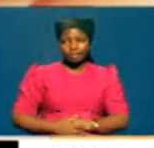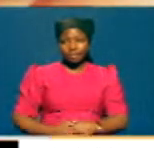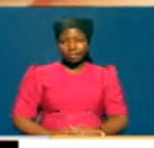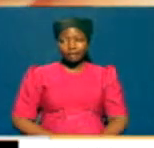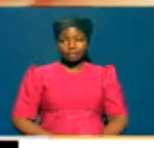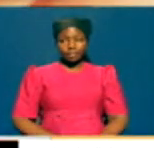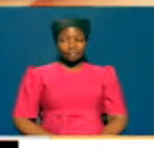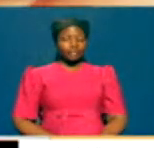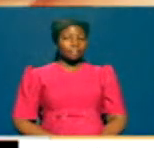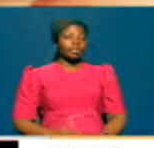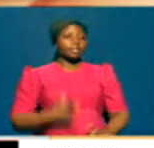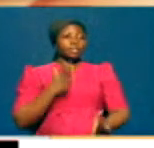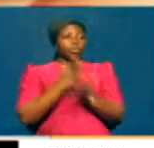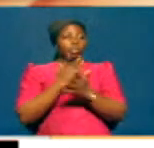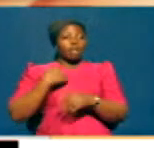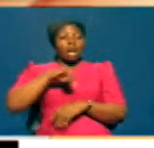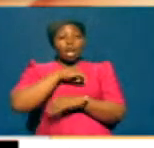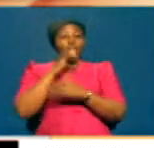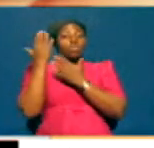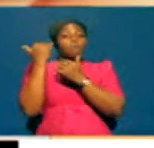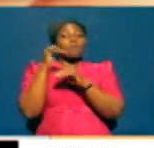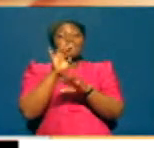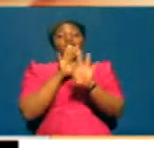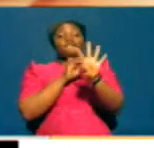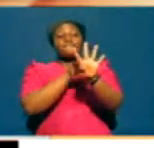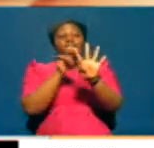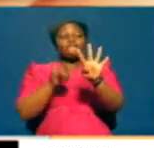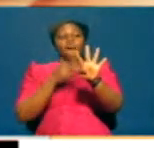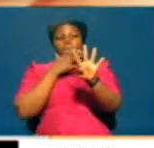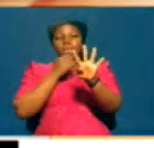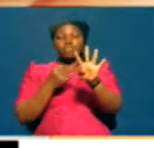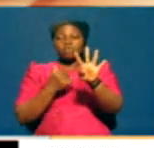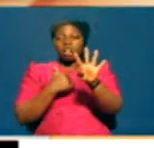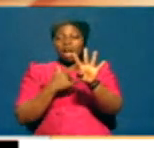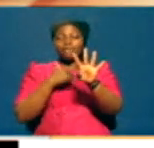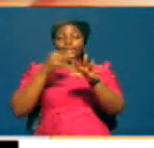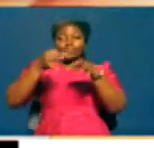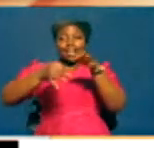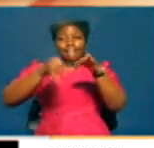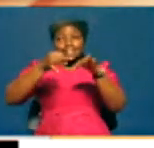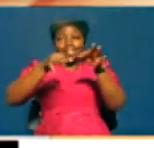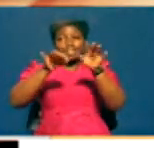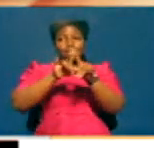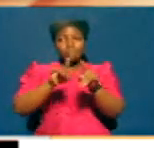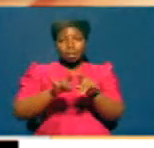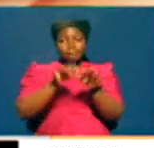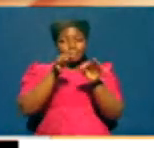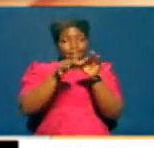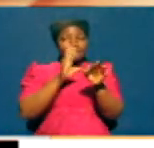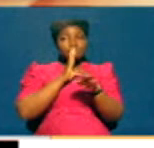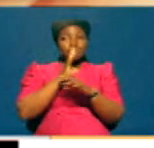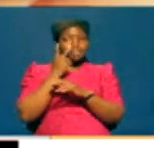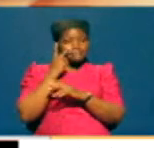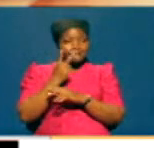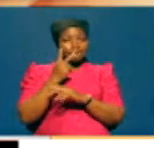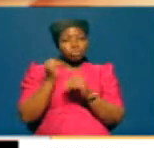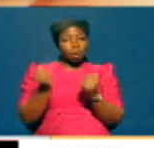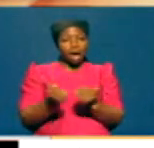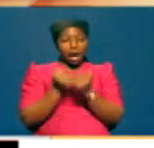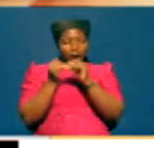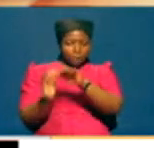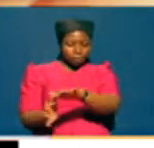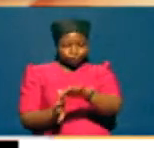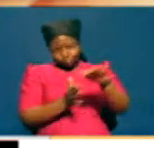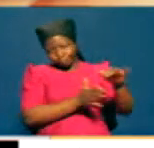We definitely hope that the four men will have justice and justice be seen to be done. Away from that,